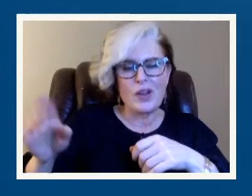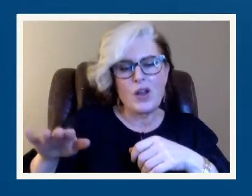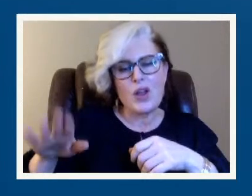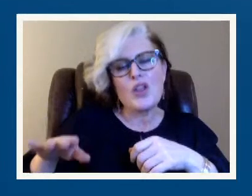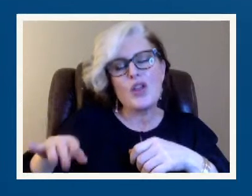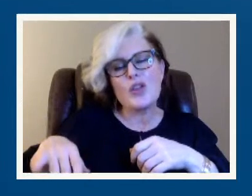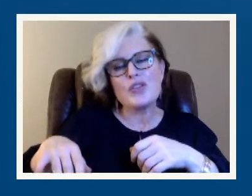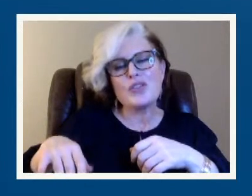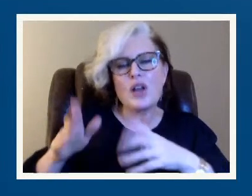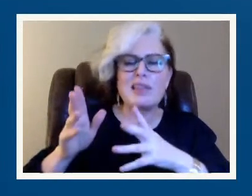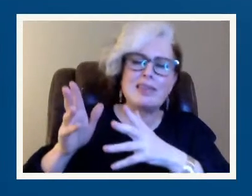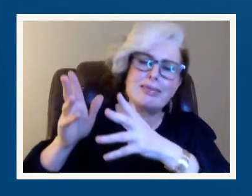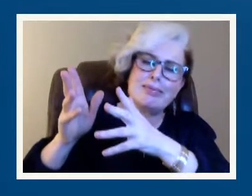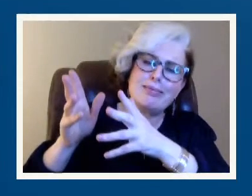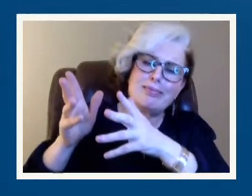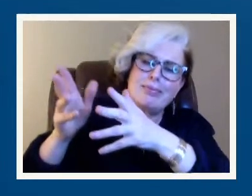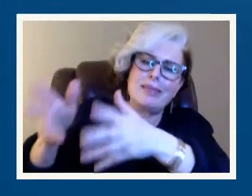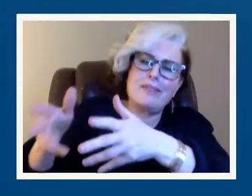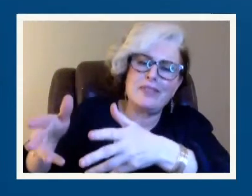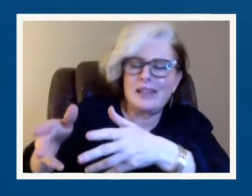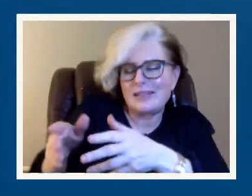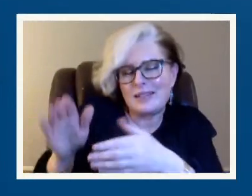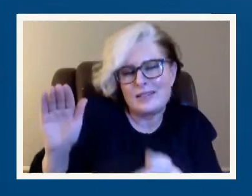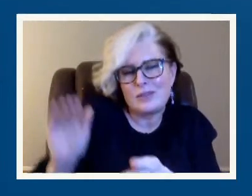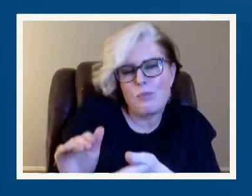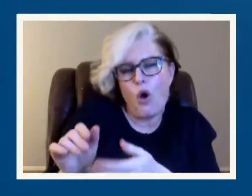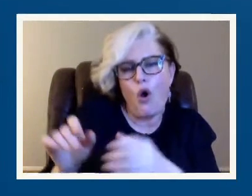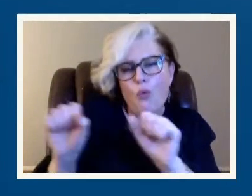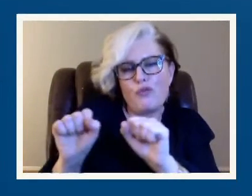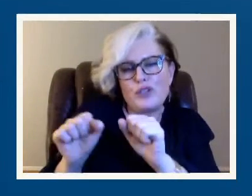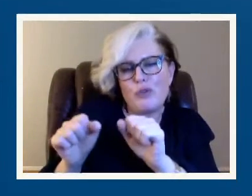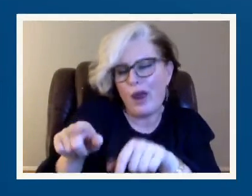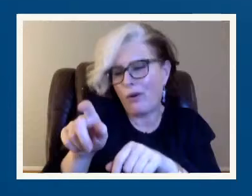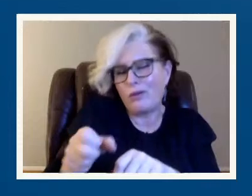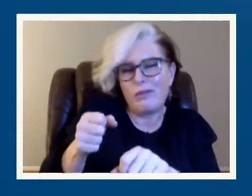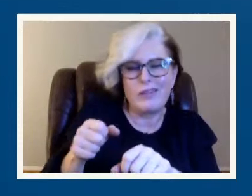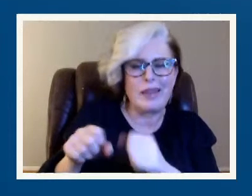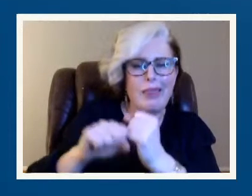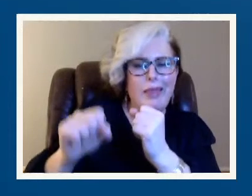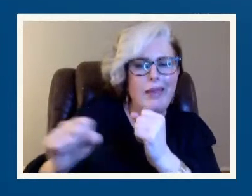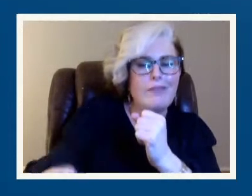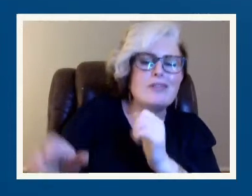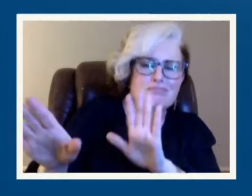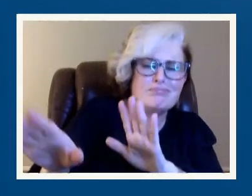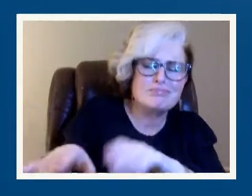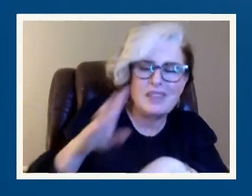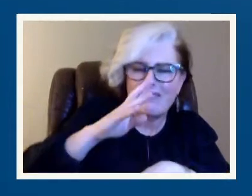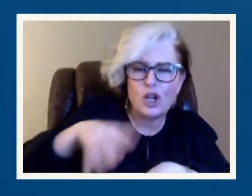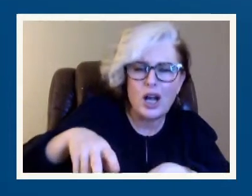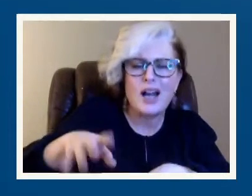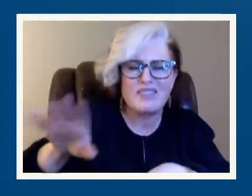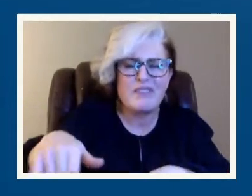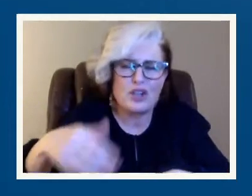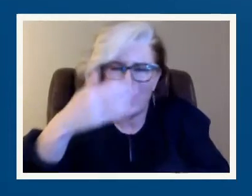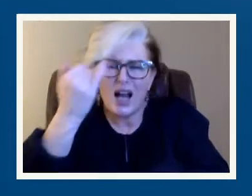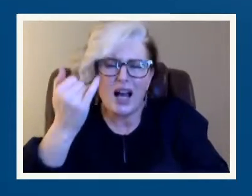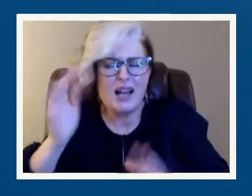they'll leave stuff in your little mini fridge a little too long because they forgot about